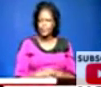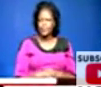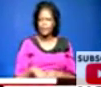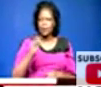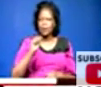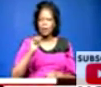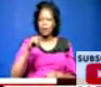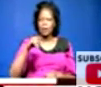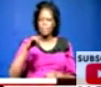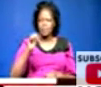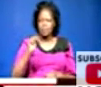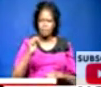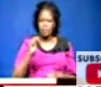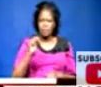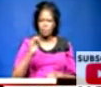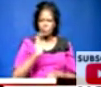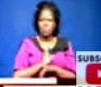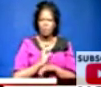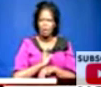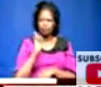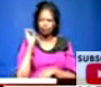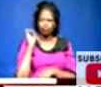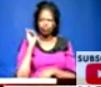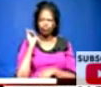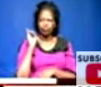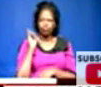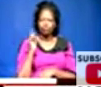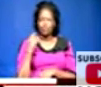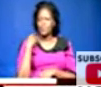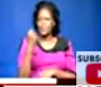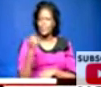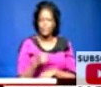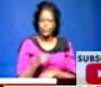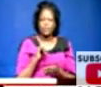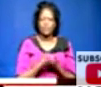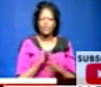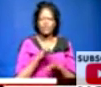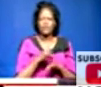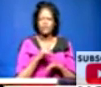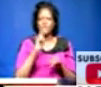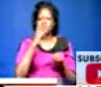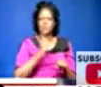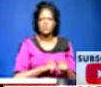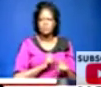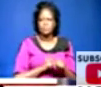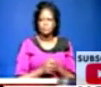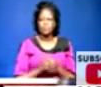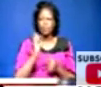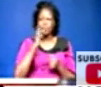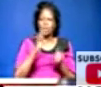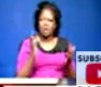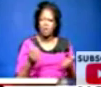AIPCA Mokuini Church in the outskirts of Kangari Town was the latest victim last night for the second time now. I would urge the young